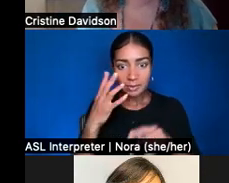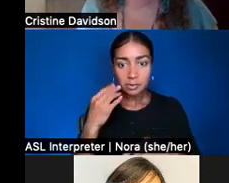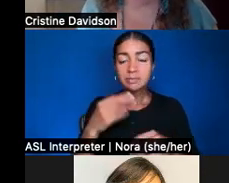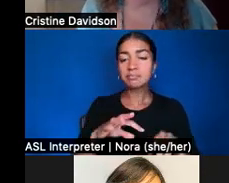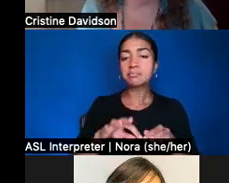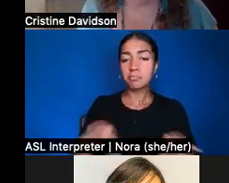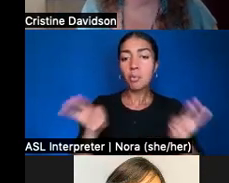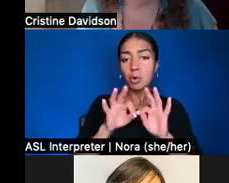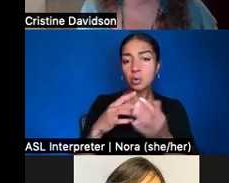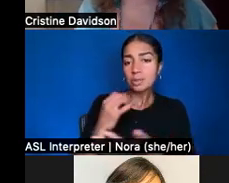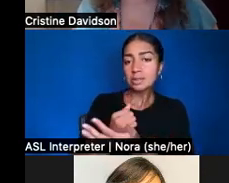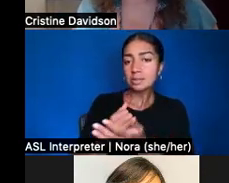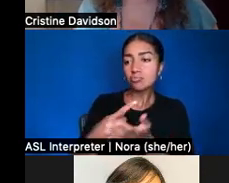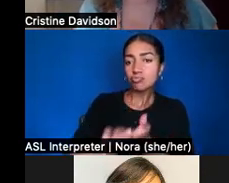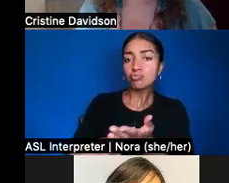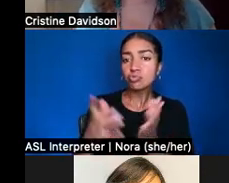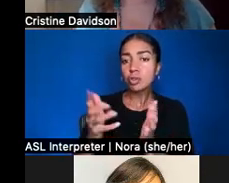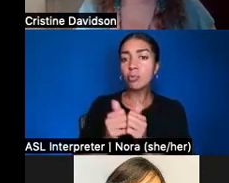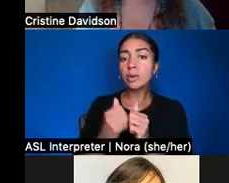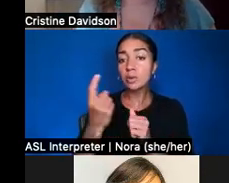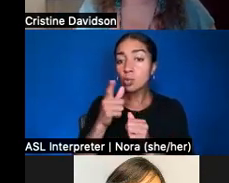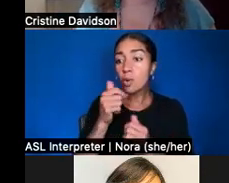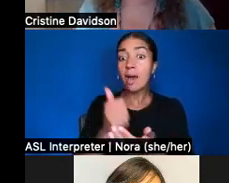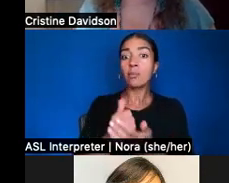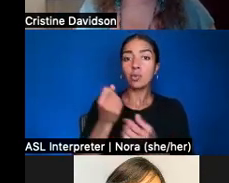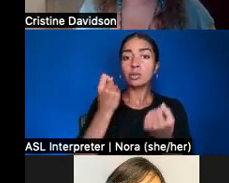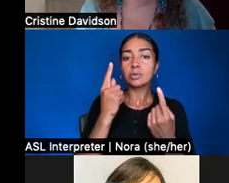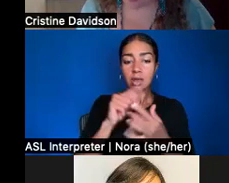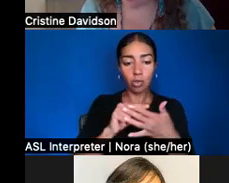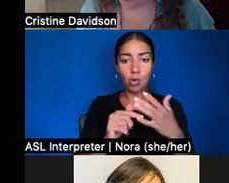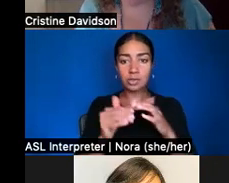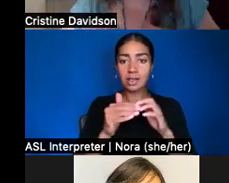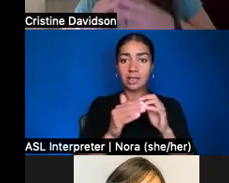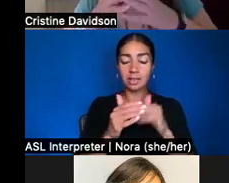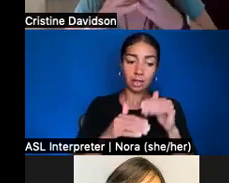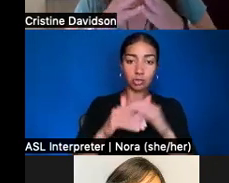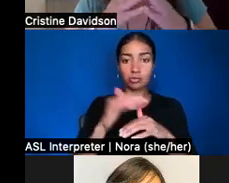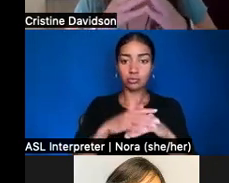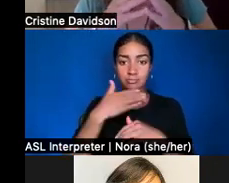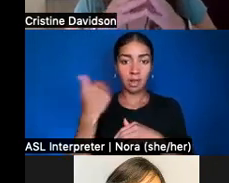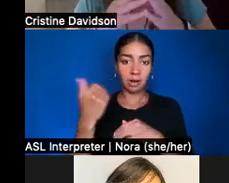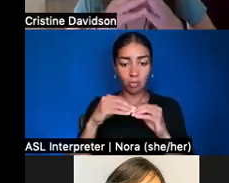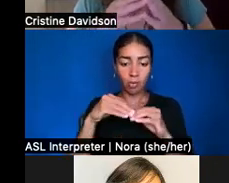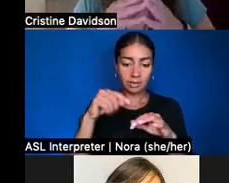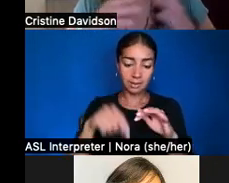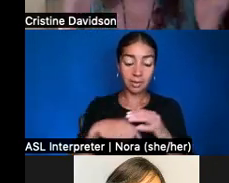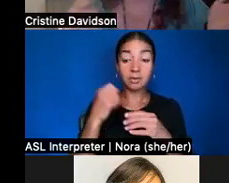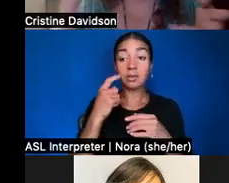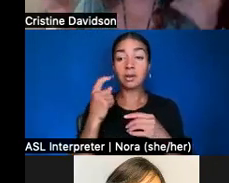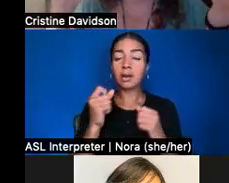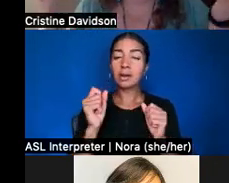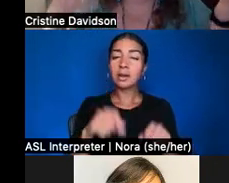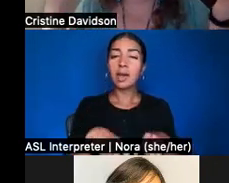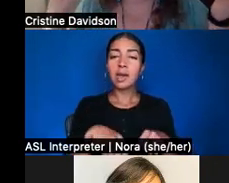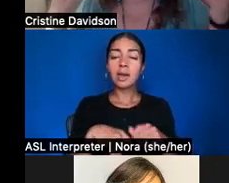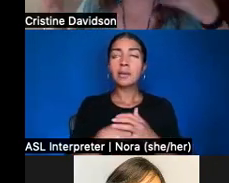right? Because it can be really unfamiliar to think about how there is I don't know